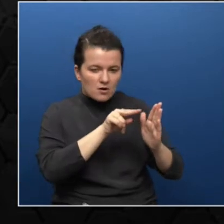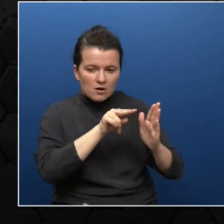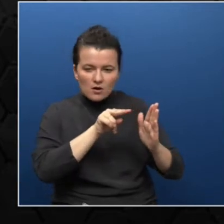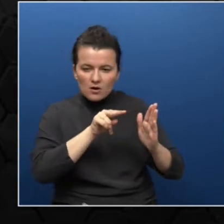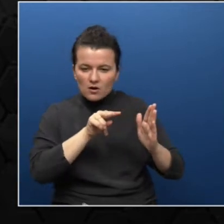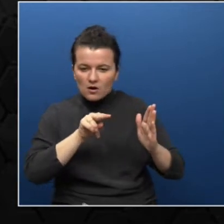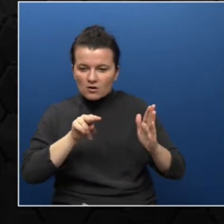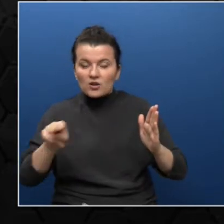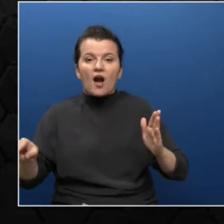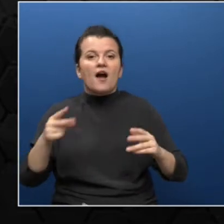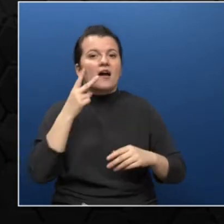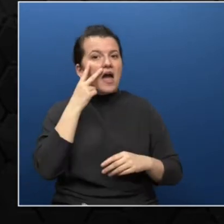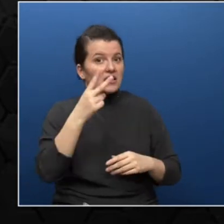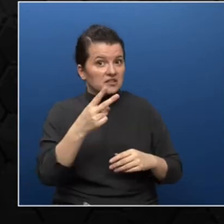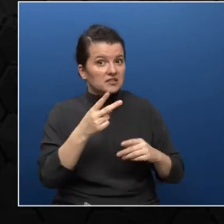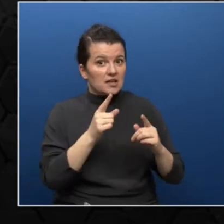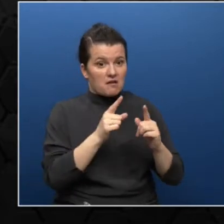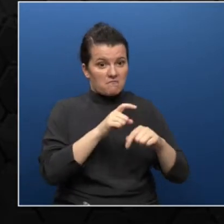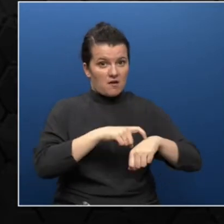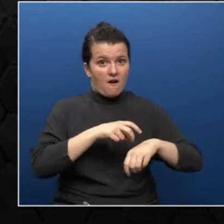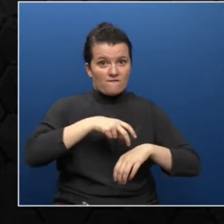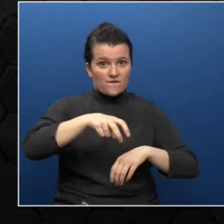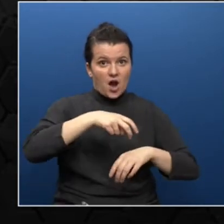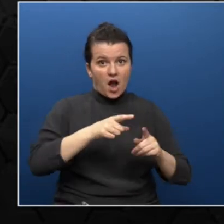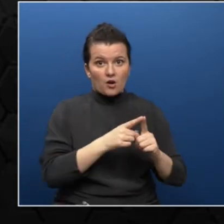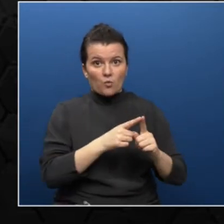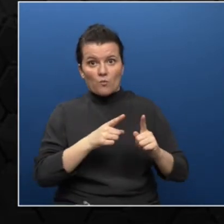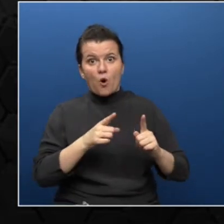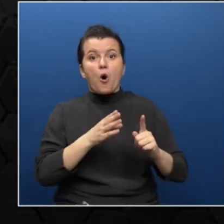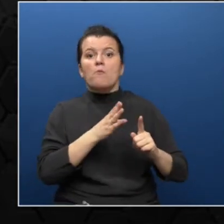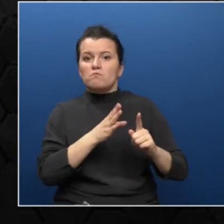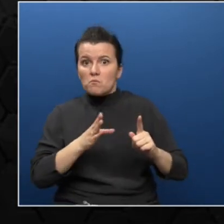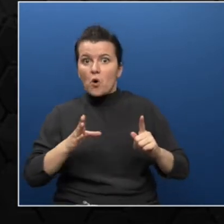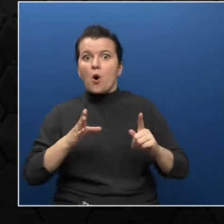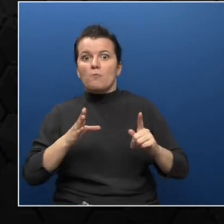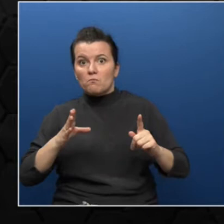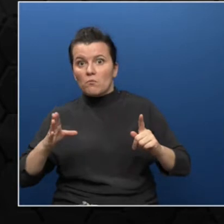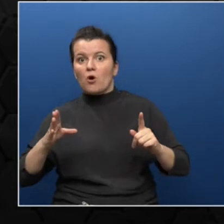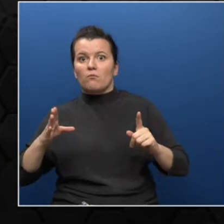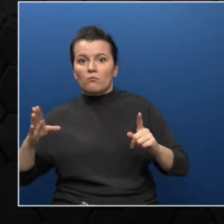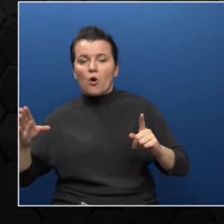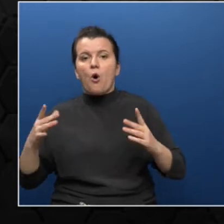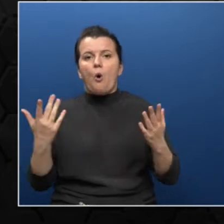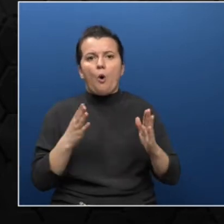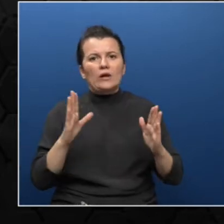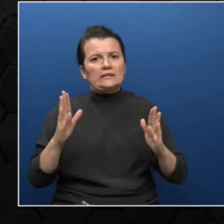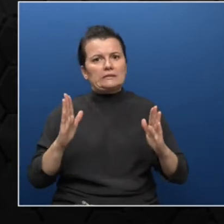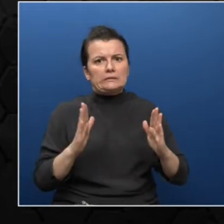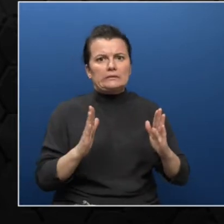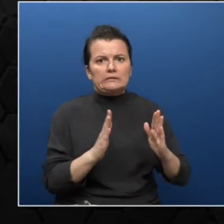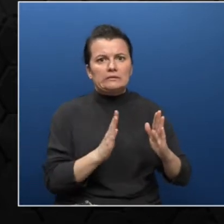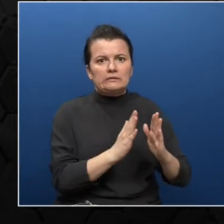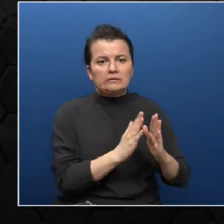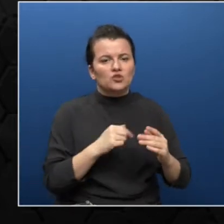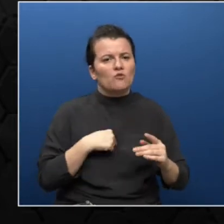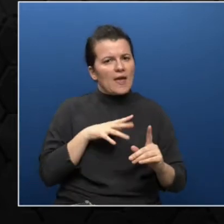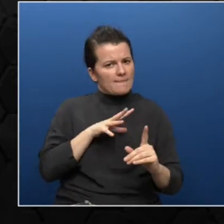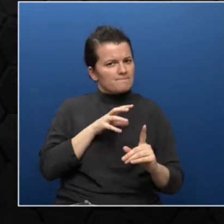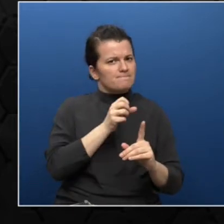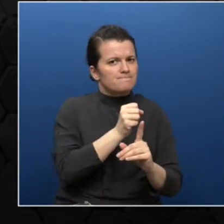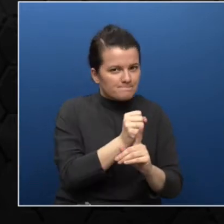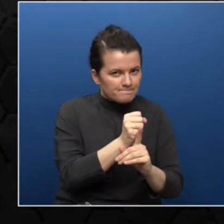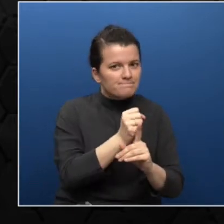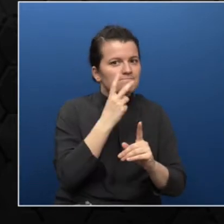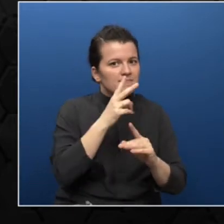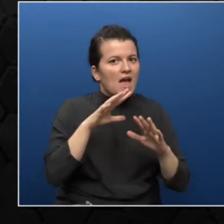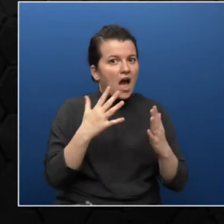recovering. So, but how can we measure these things? How can we keep track of them? This is now where the